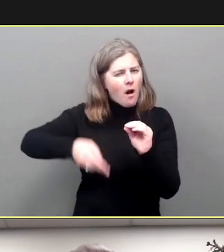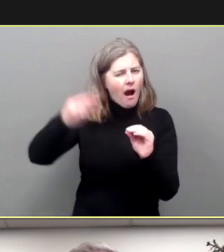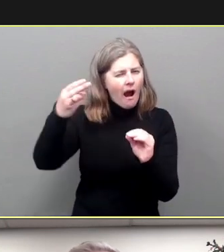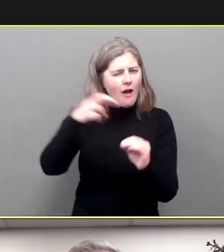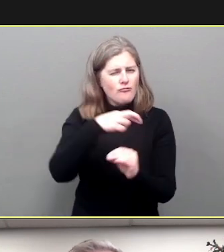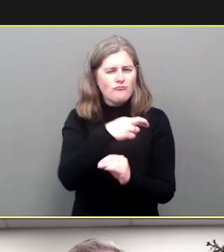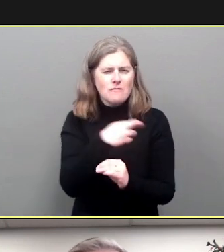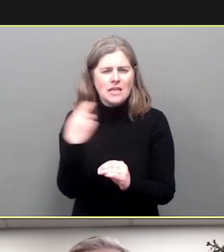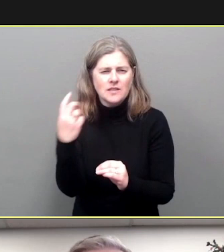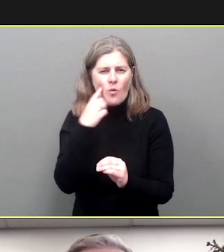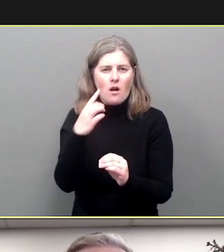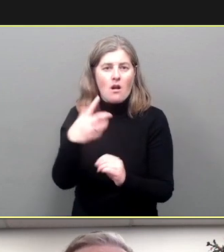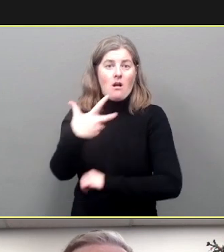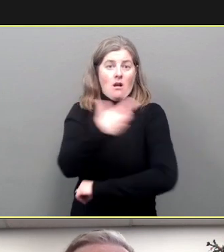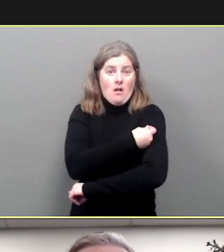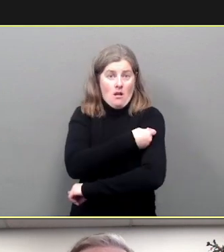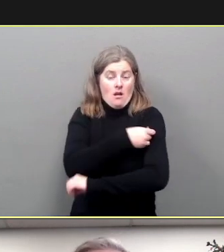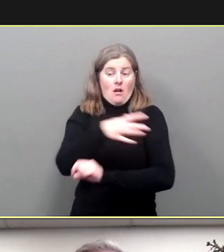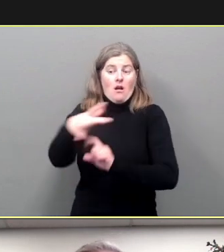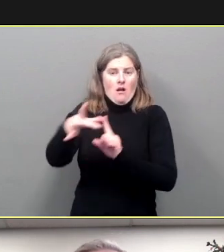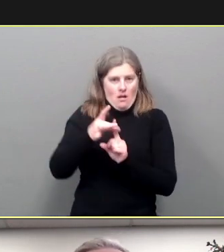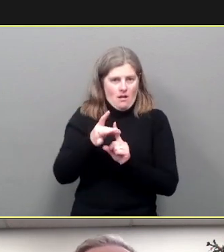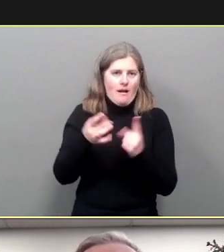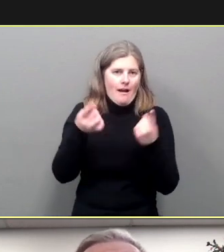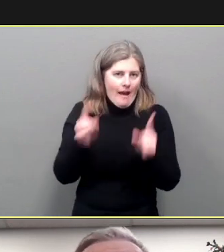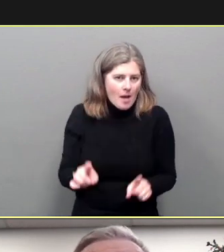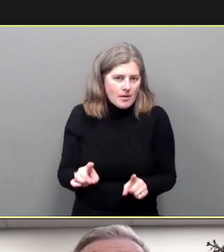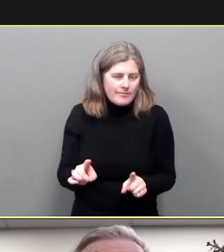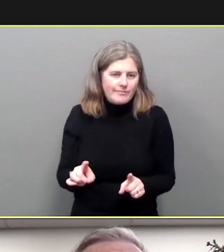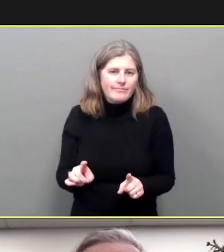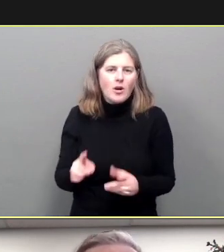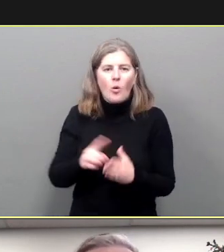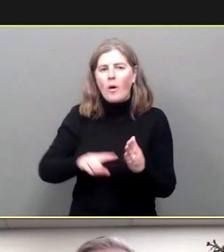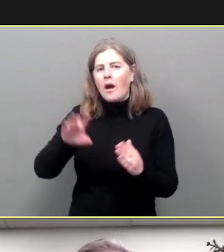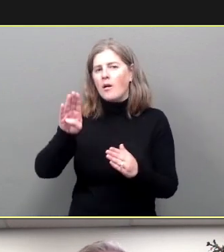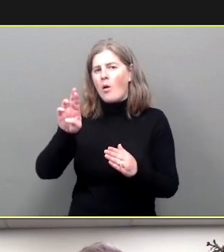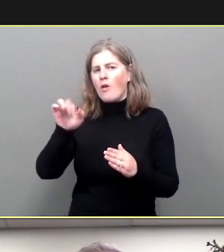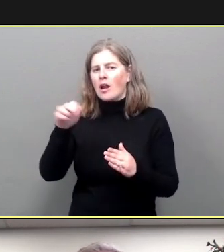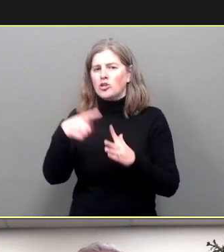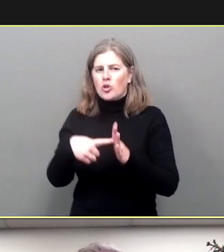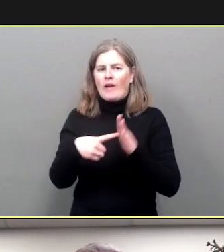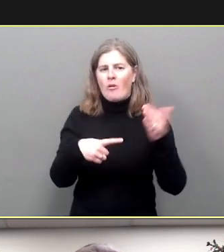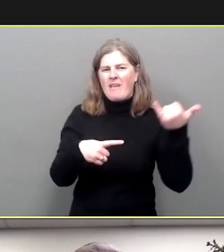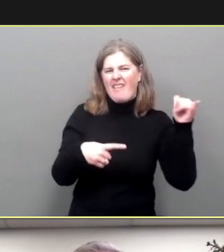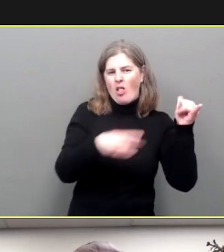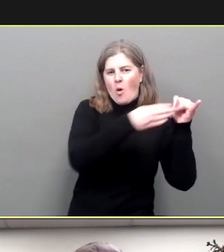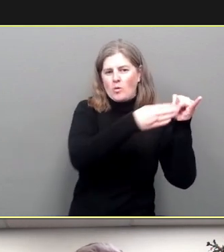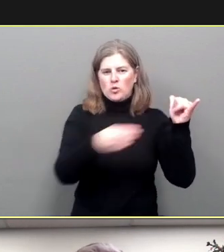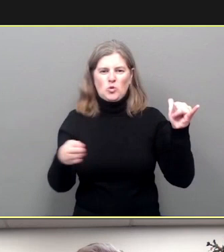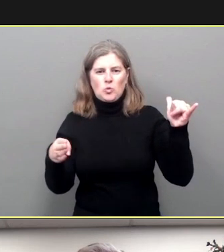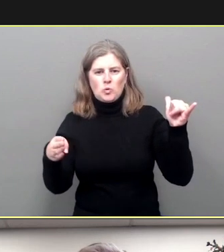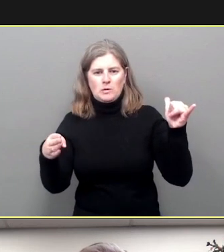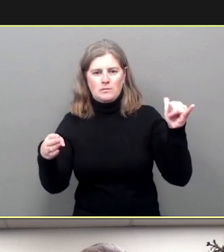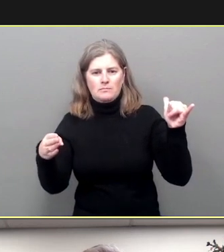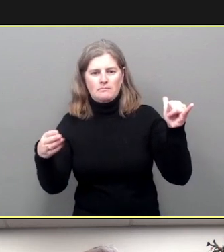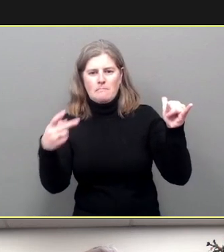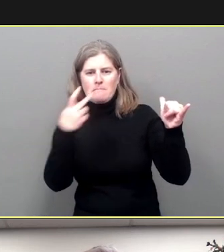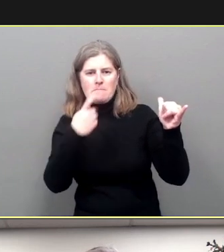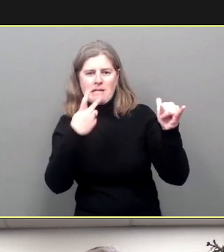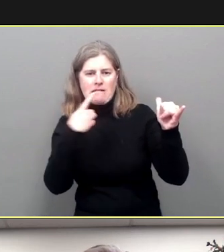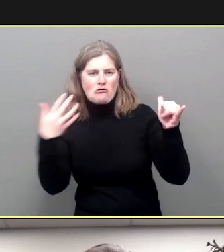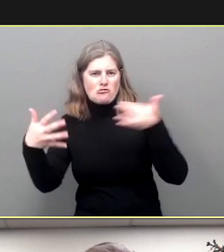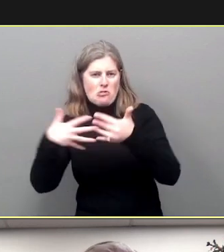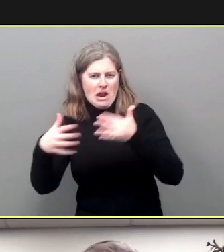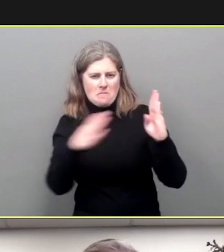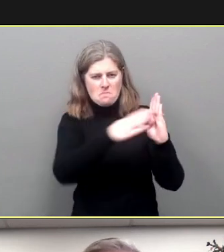of vaccine breakthrough occurs there. So yeah, as Brianna is showing you there. So that's where we're at today. And I